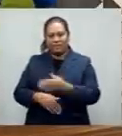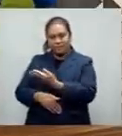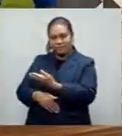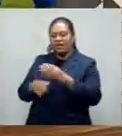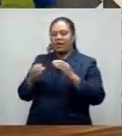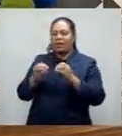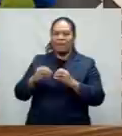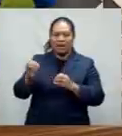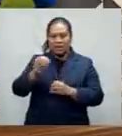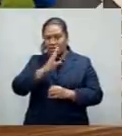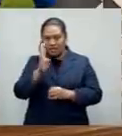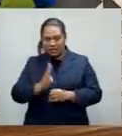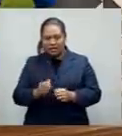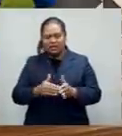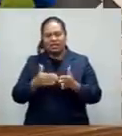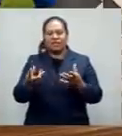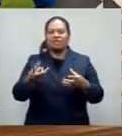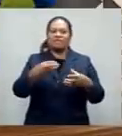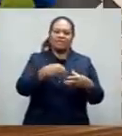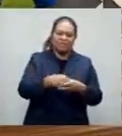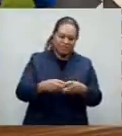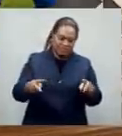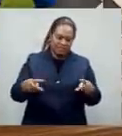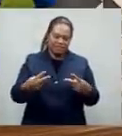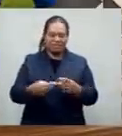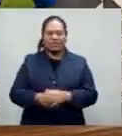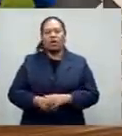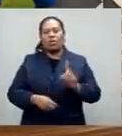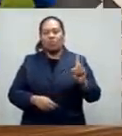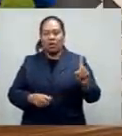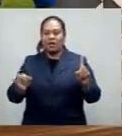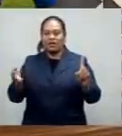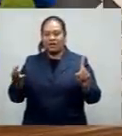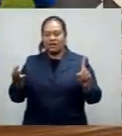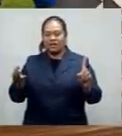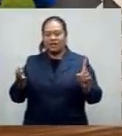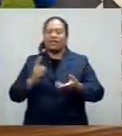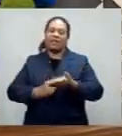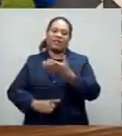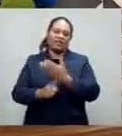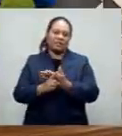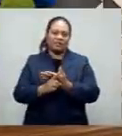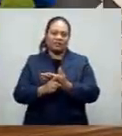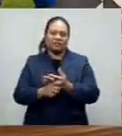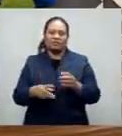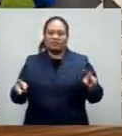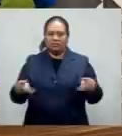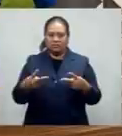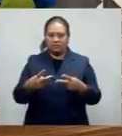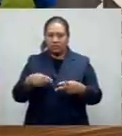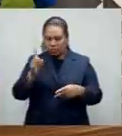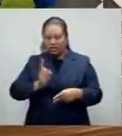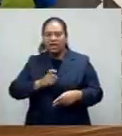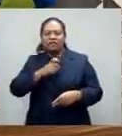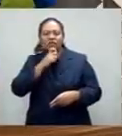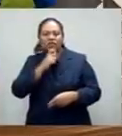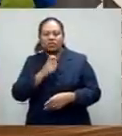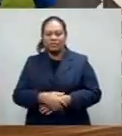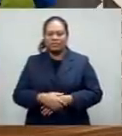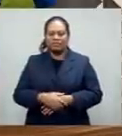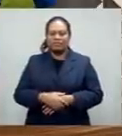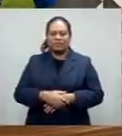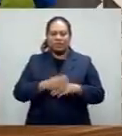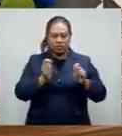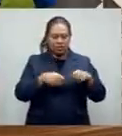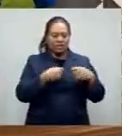of the Copa America. This after the side managed a 1-0 win over Peru in the semi-final this afternoon. The side will